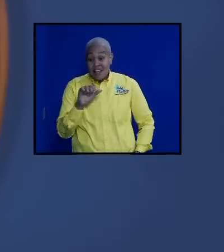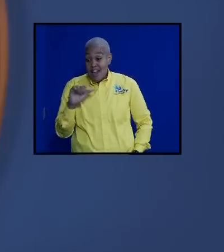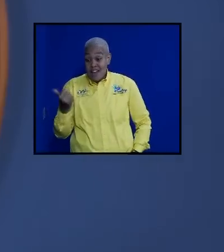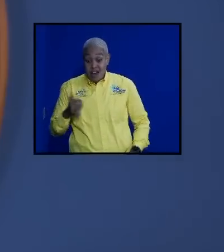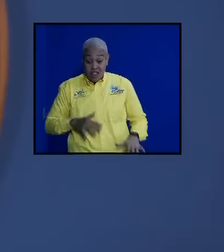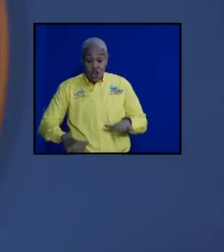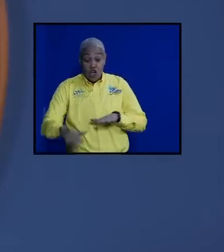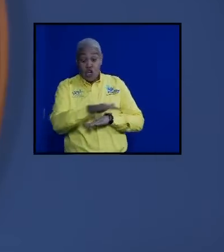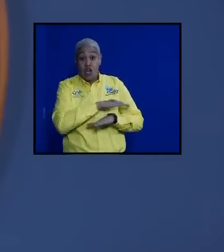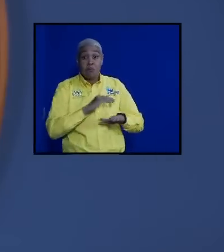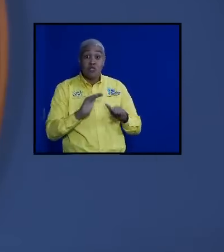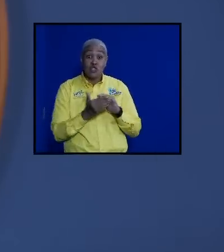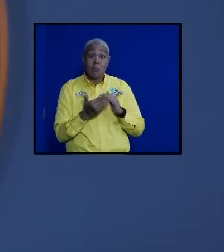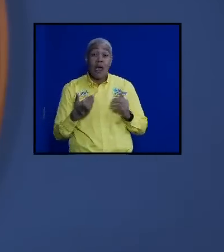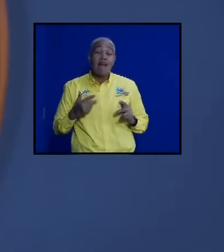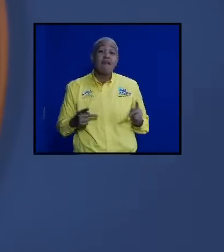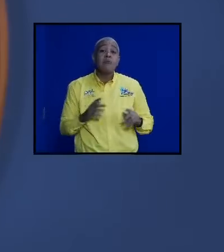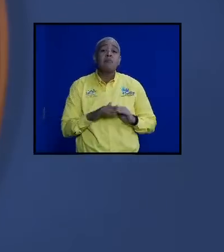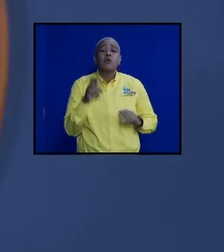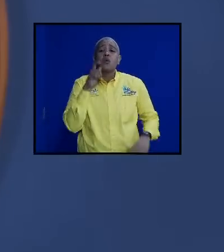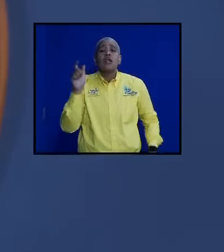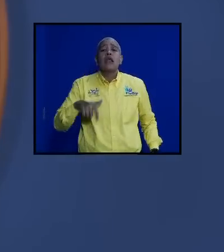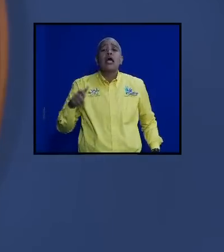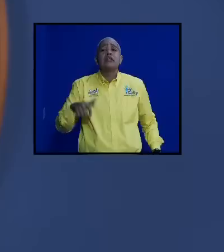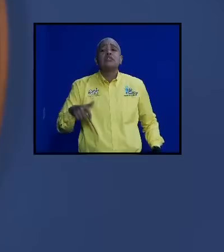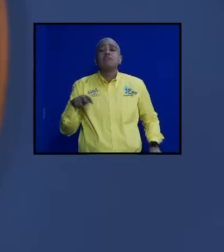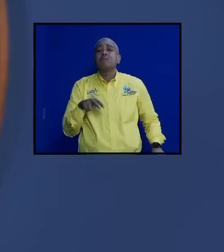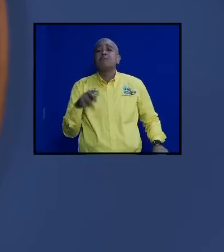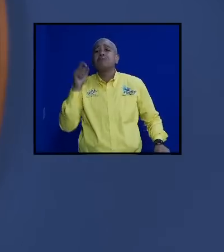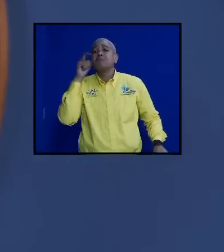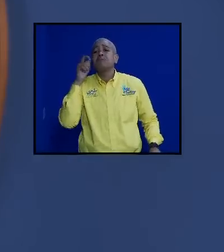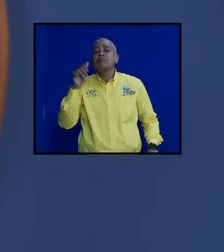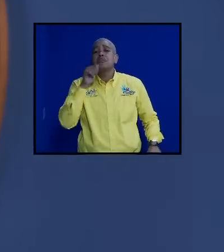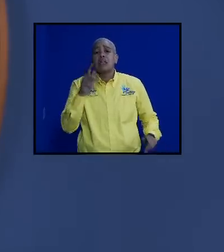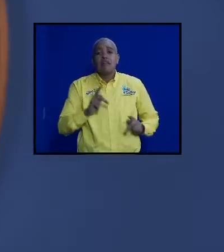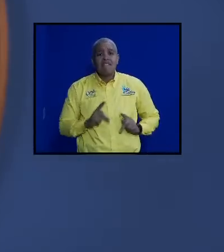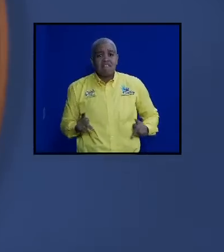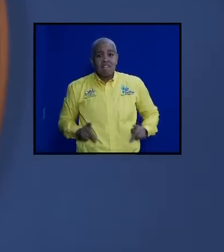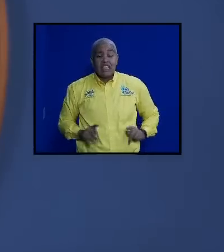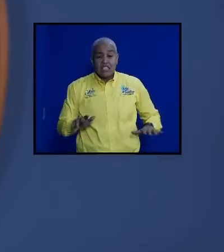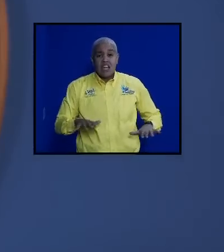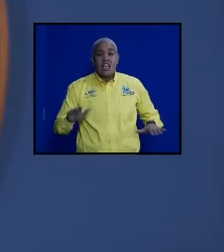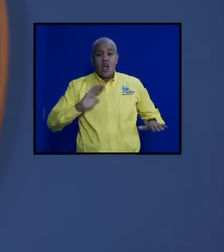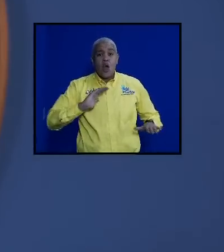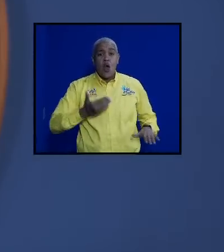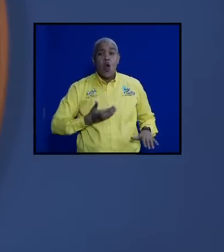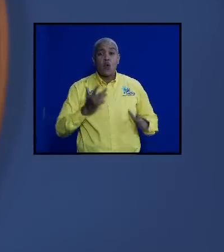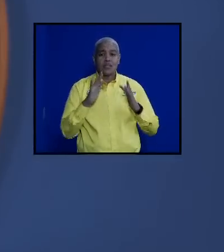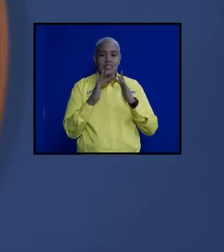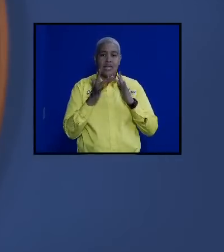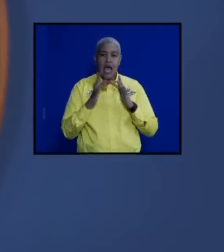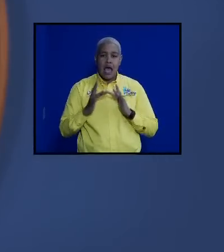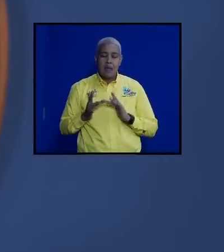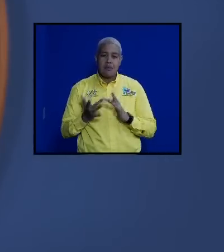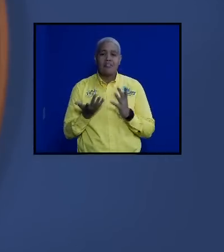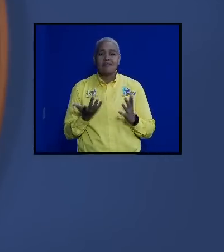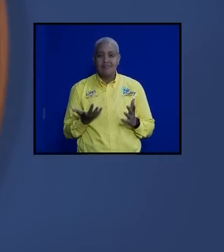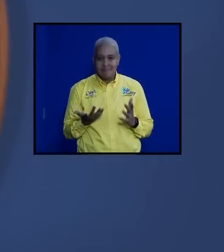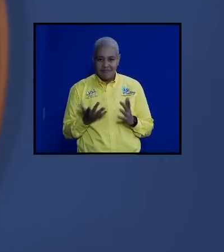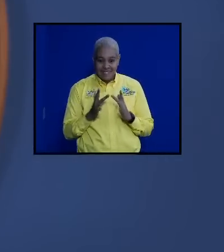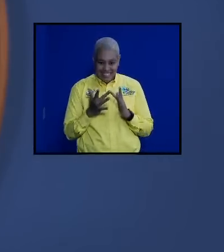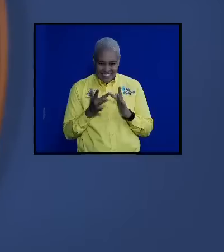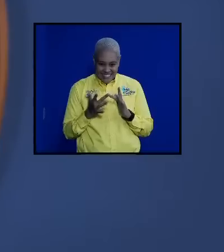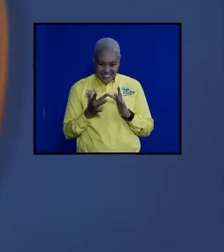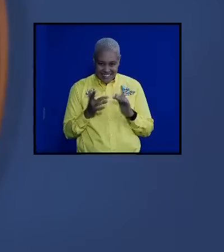that Jamaica has, which people don't necessarily capture right away, it's not a physical domain, it's our cyber domain.